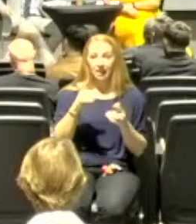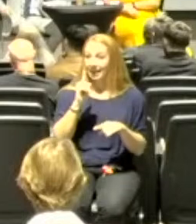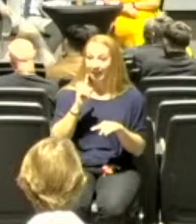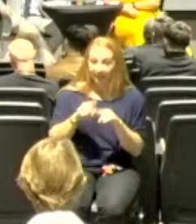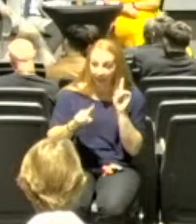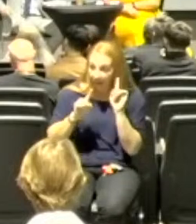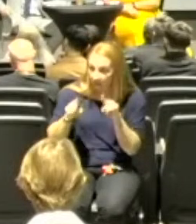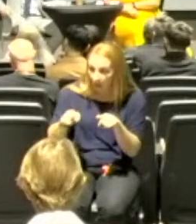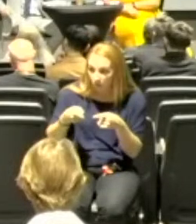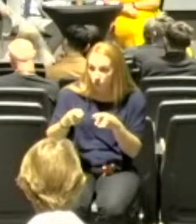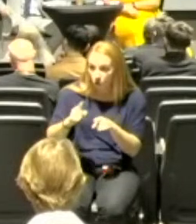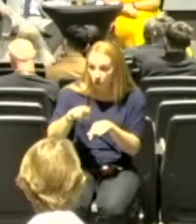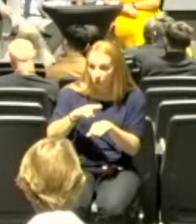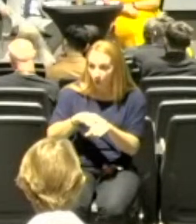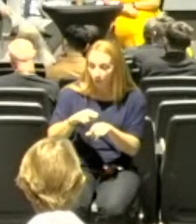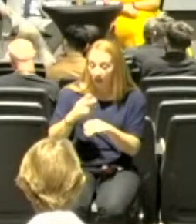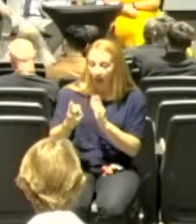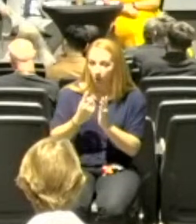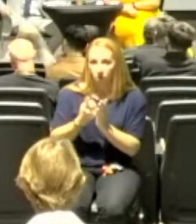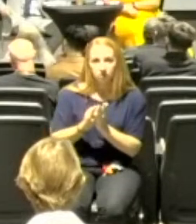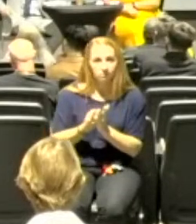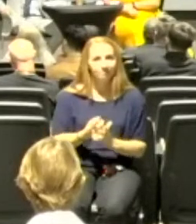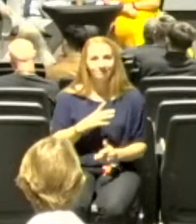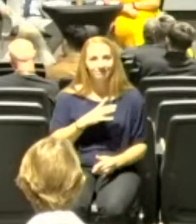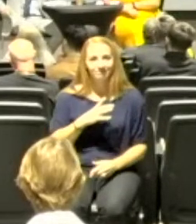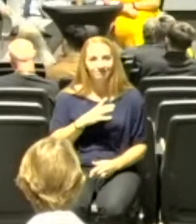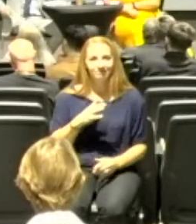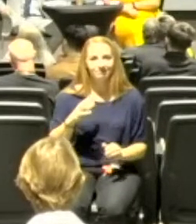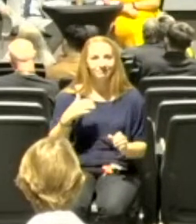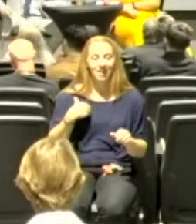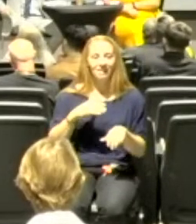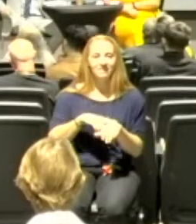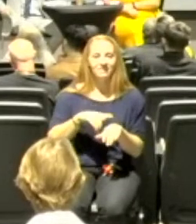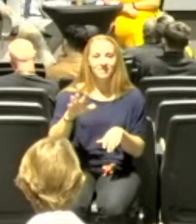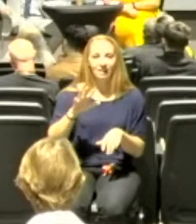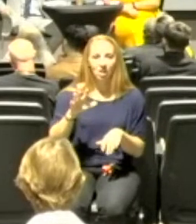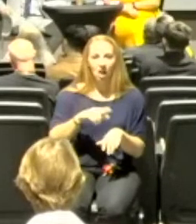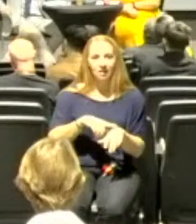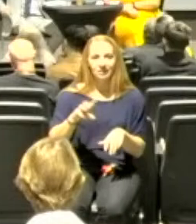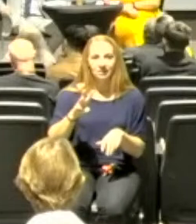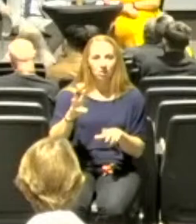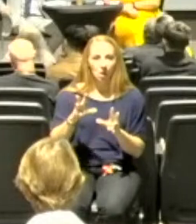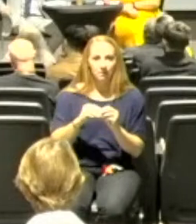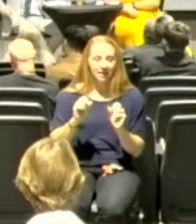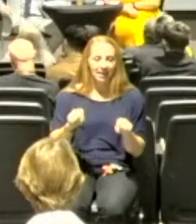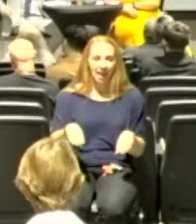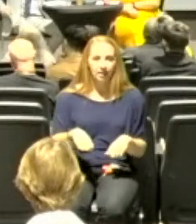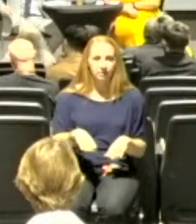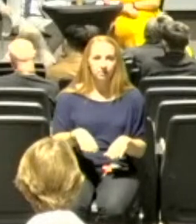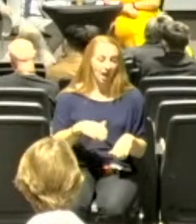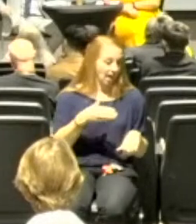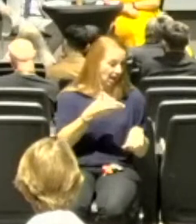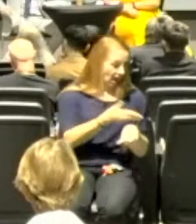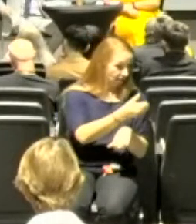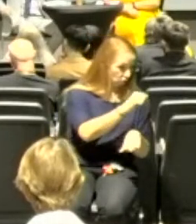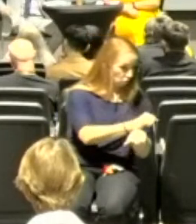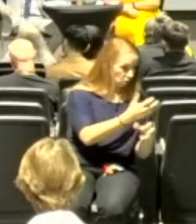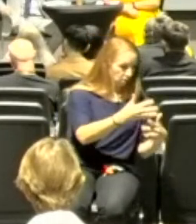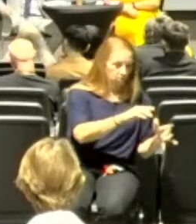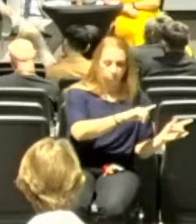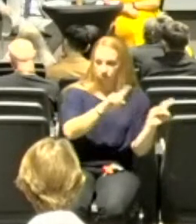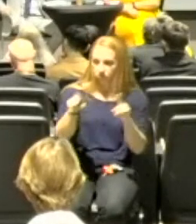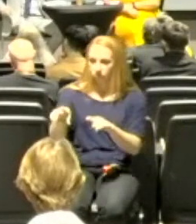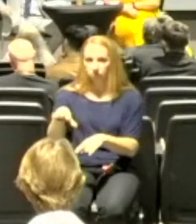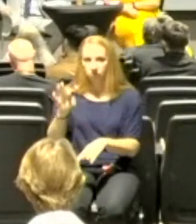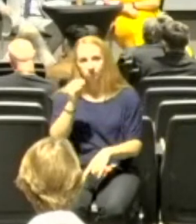meet during the normal hours, guess what? We can have a 5 o'clock, a 6 o'clock meeting. And you can come straight from work and get something to eat. So we're